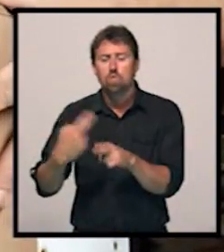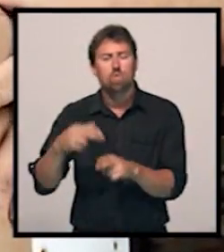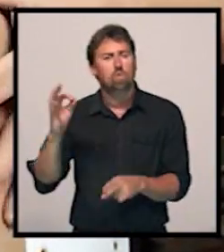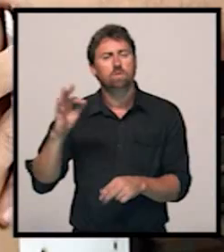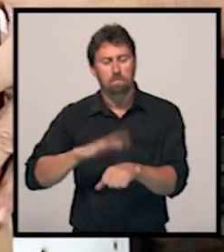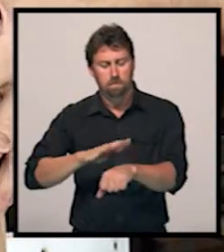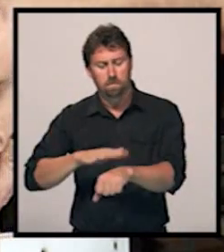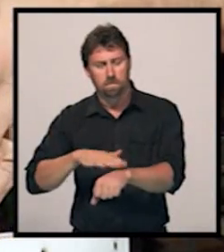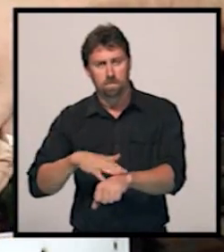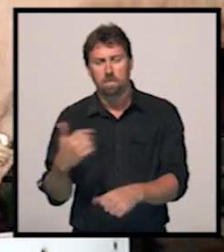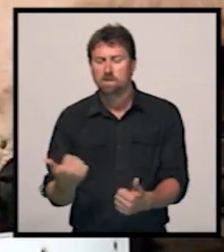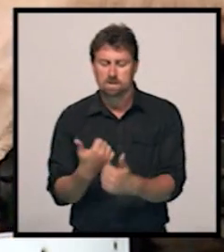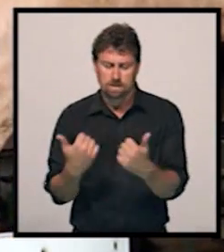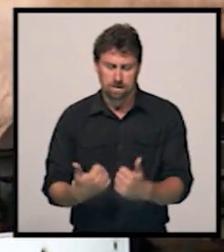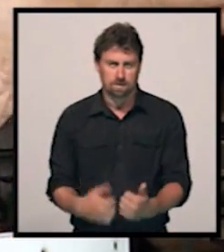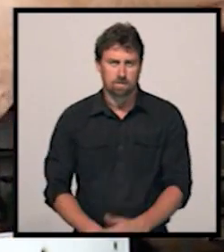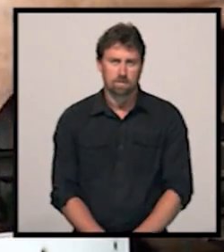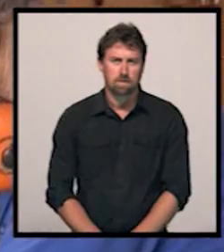take your time.